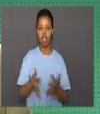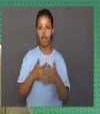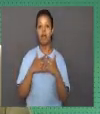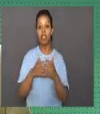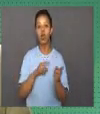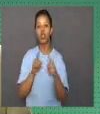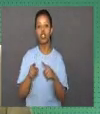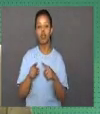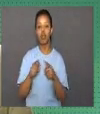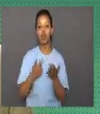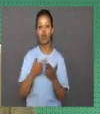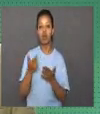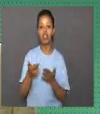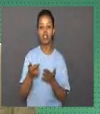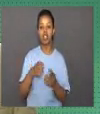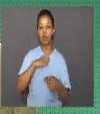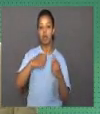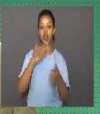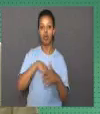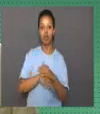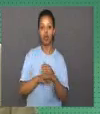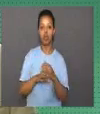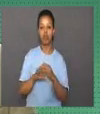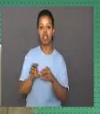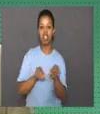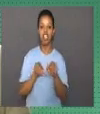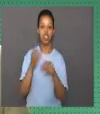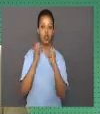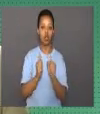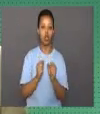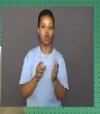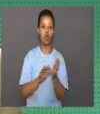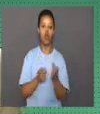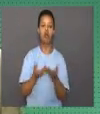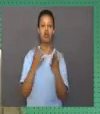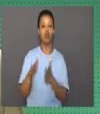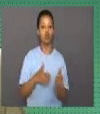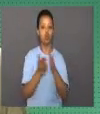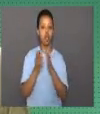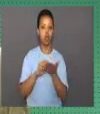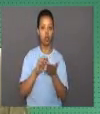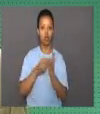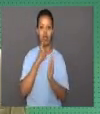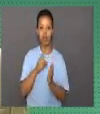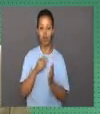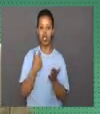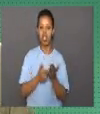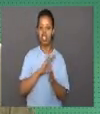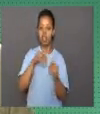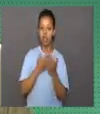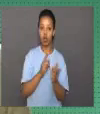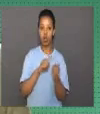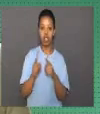Materials move around the ecosystem in a number of ways, which include when an